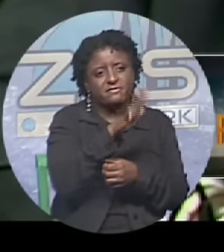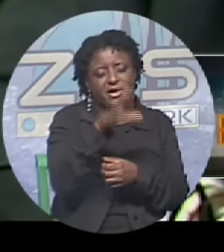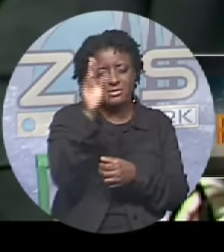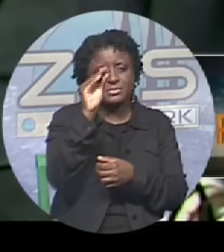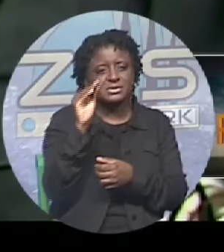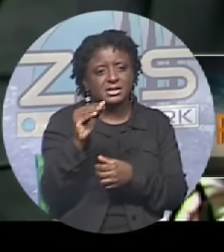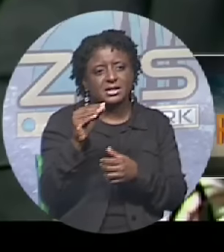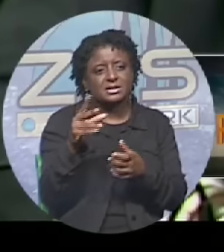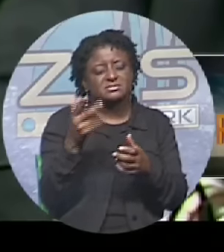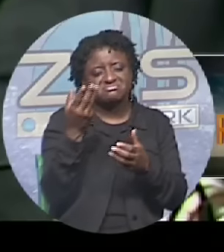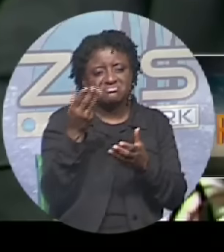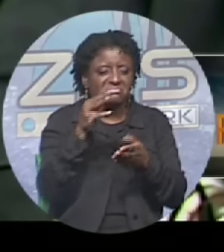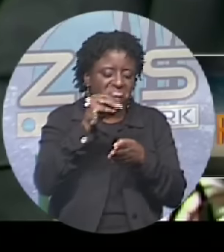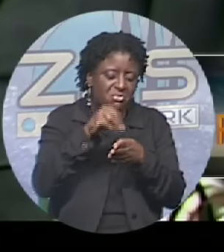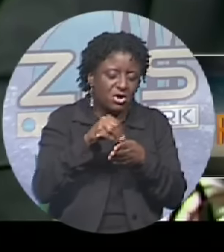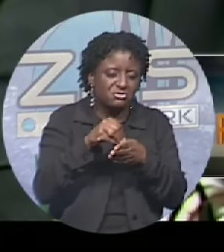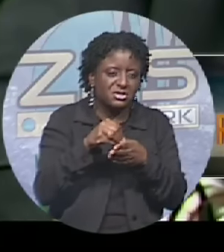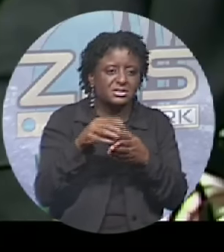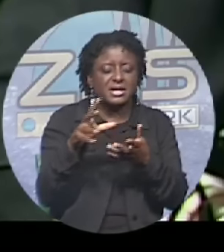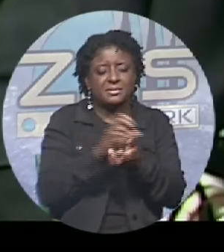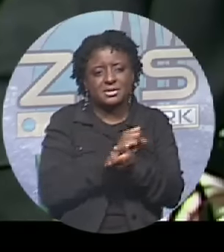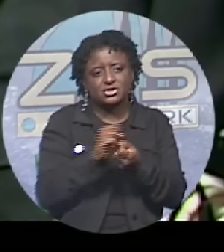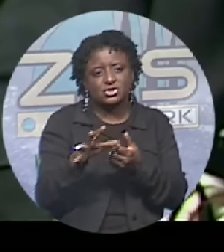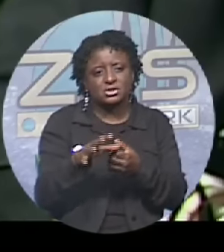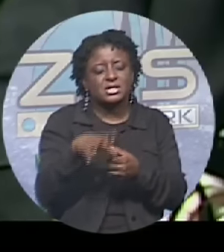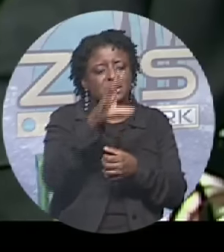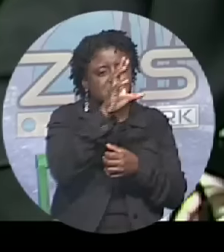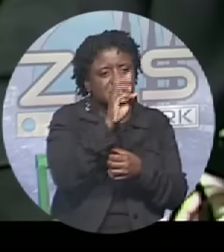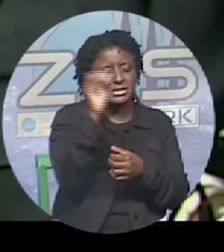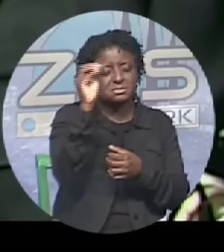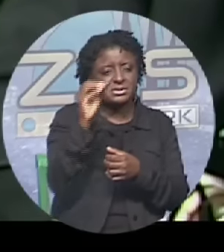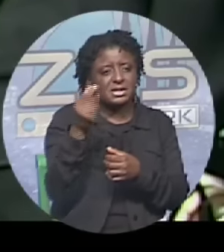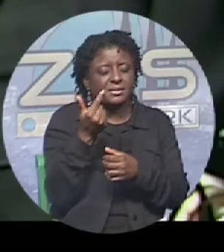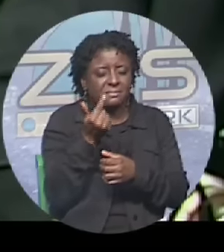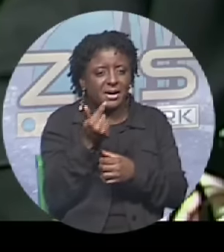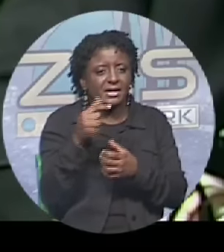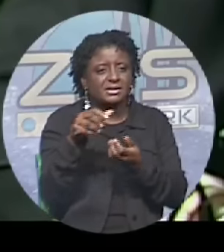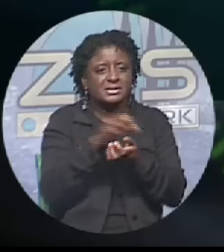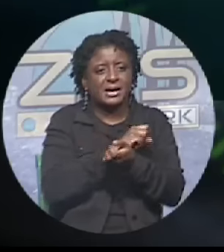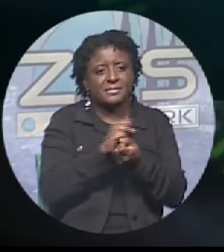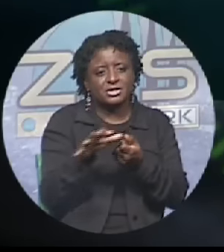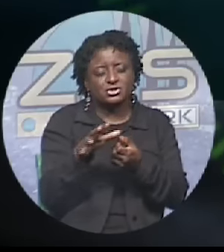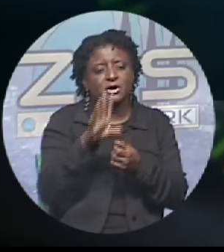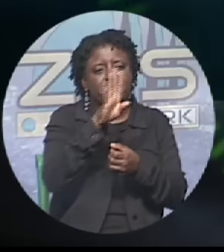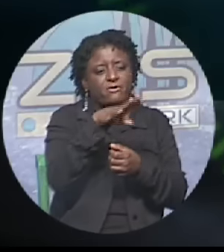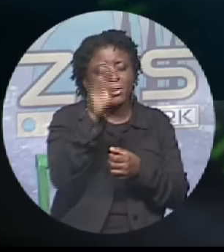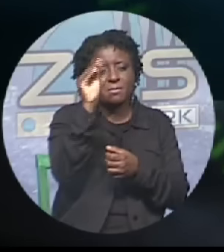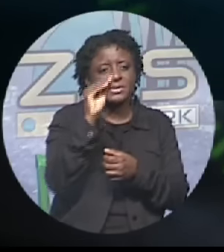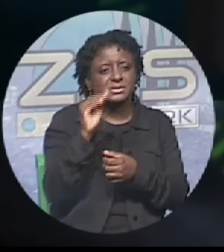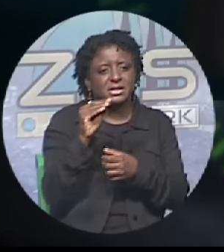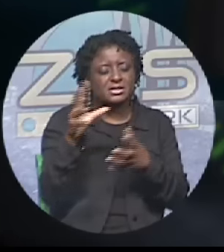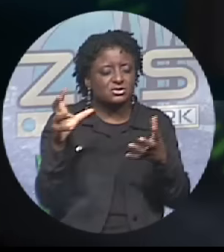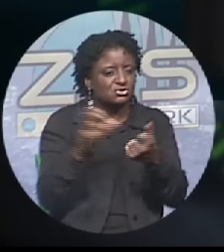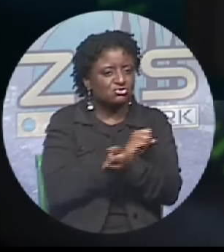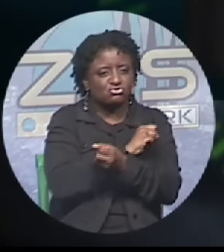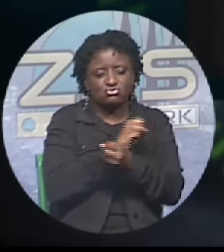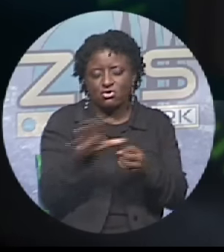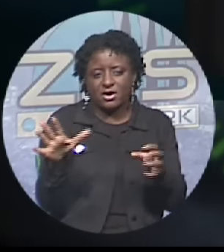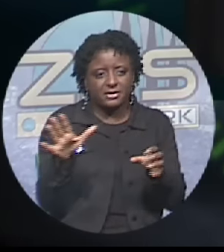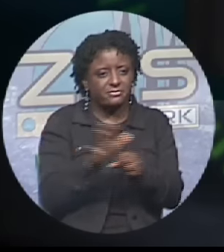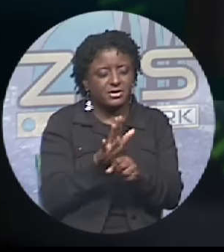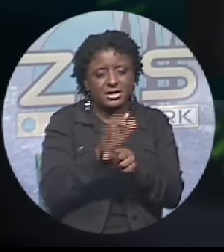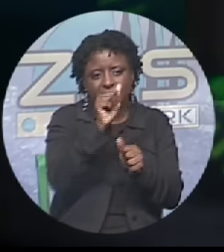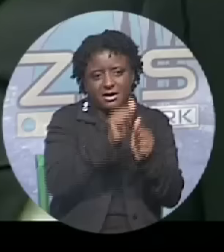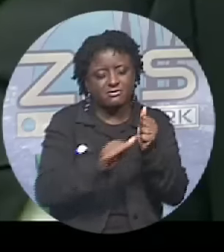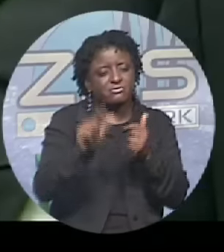25% received moderate damage. 6% minor damage. 4% destroyed. Every